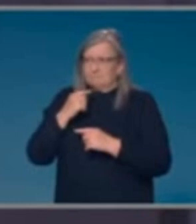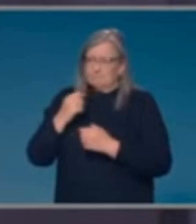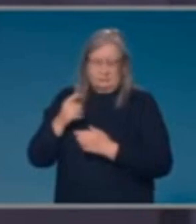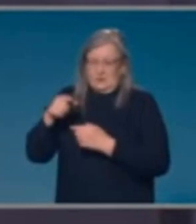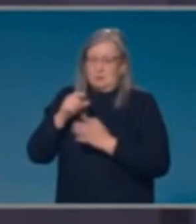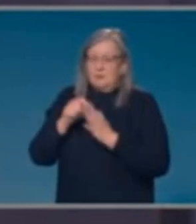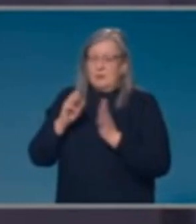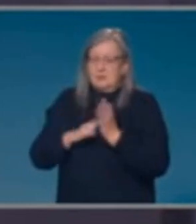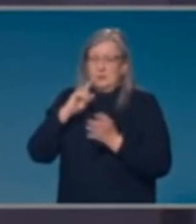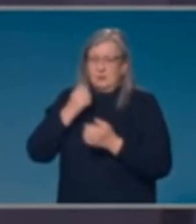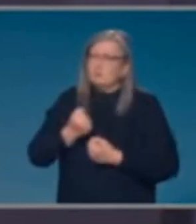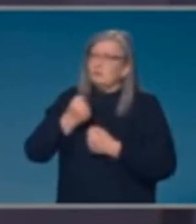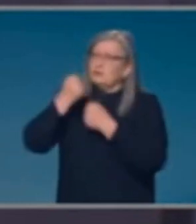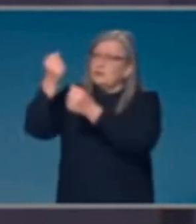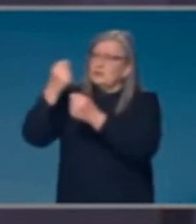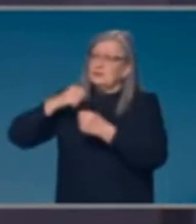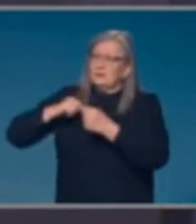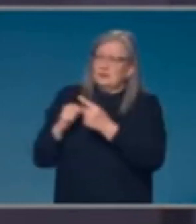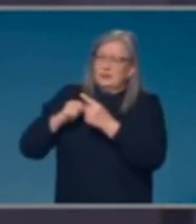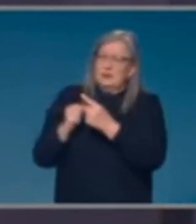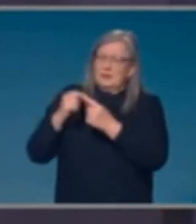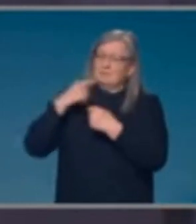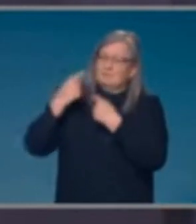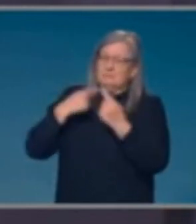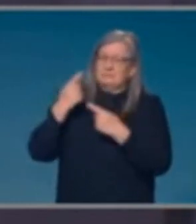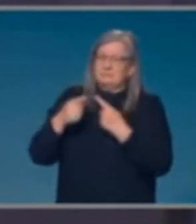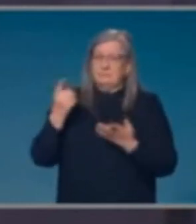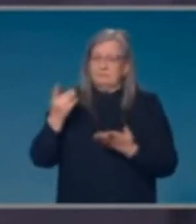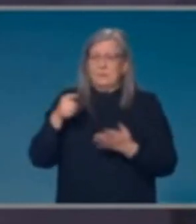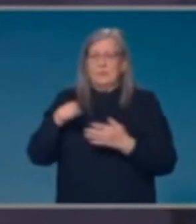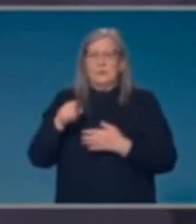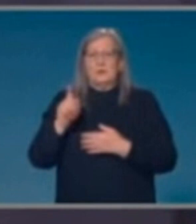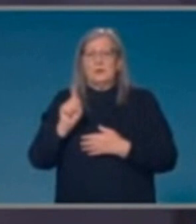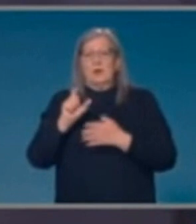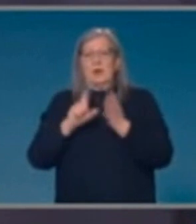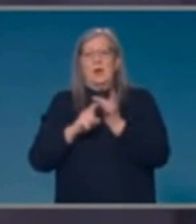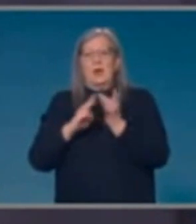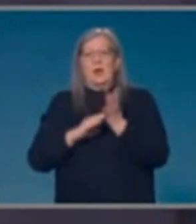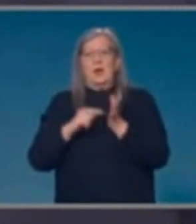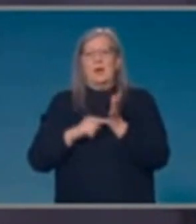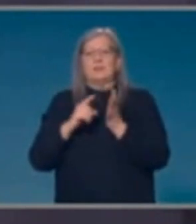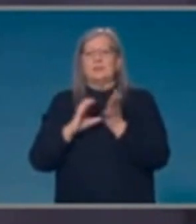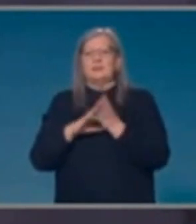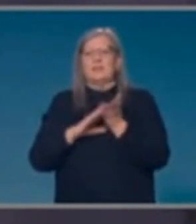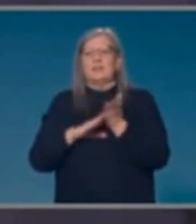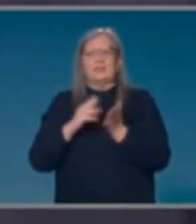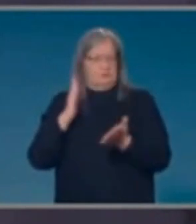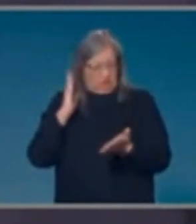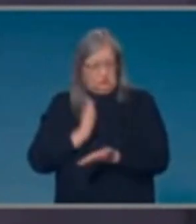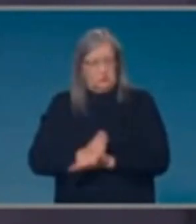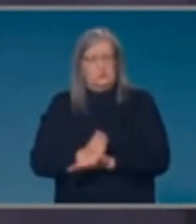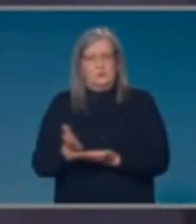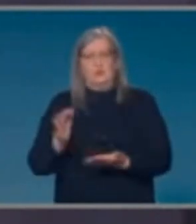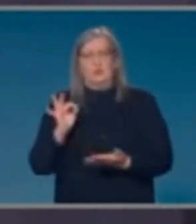Climate change has a very profound health effect, and we've seen it here in Australia during the bushfires. We see it every year with